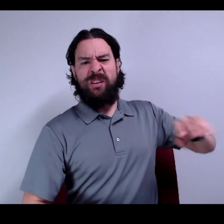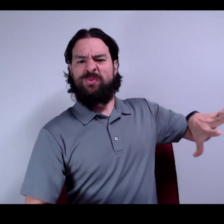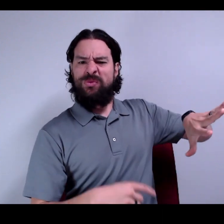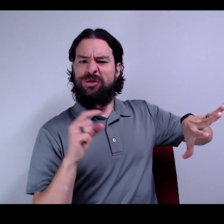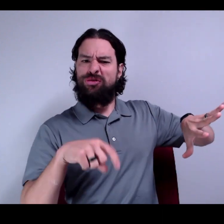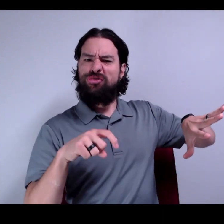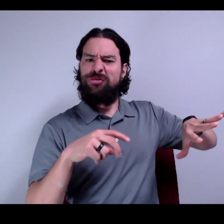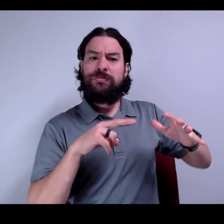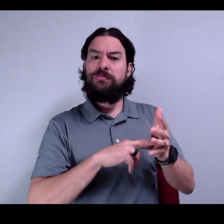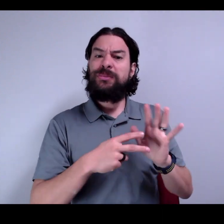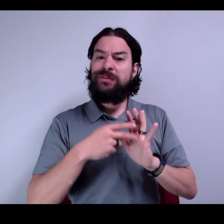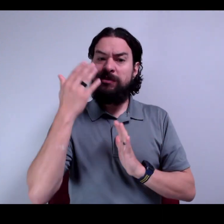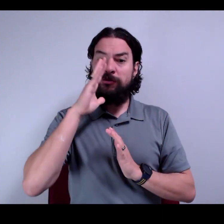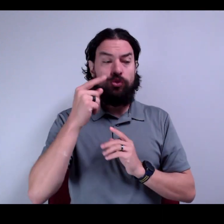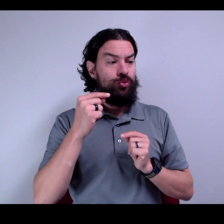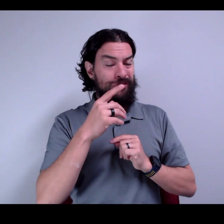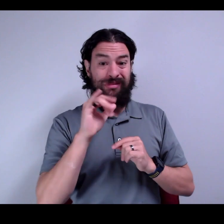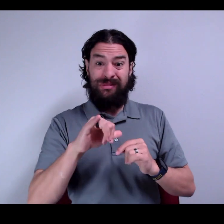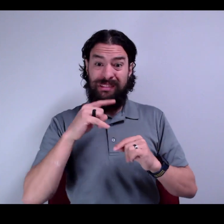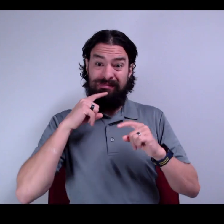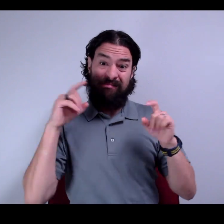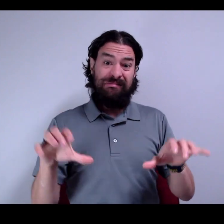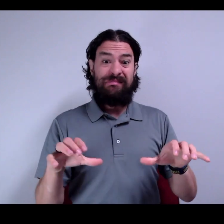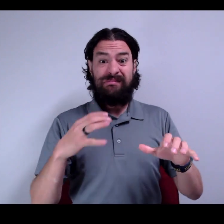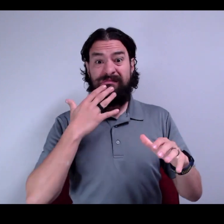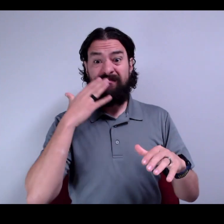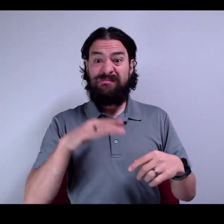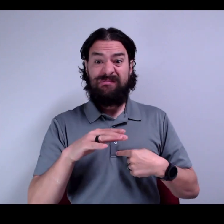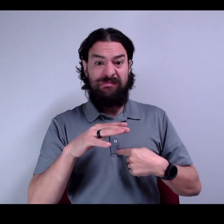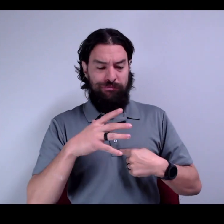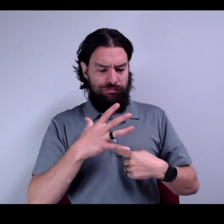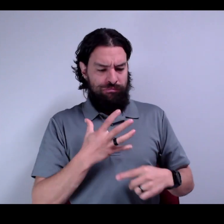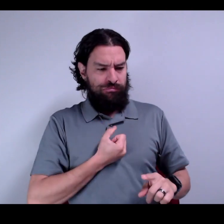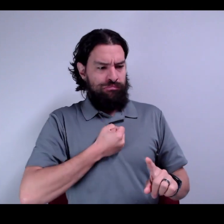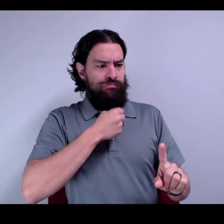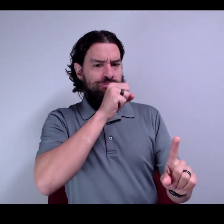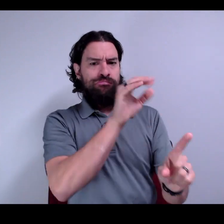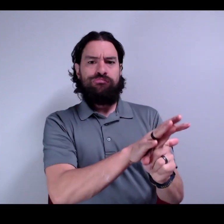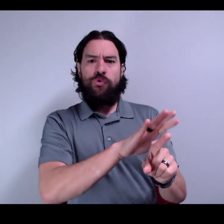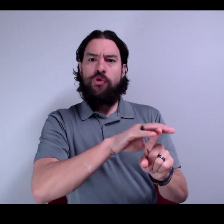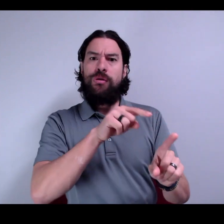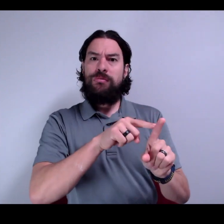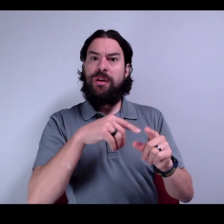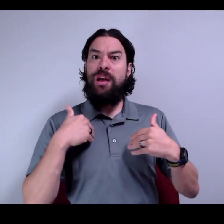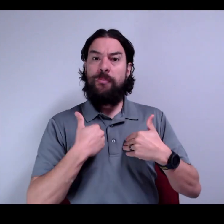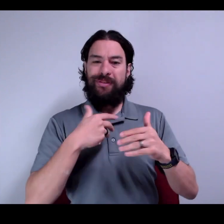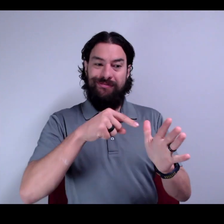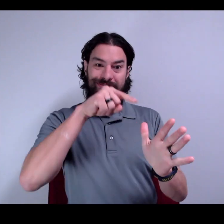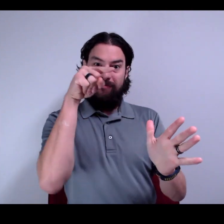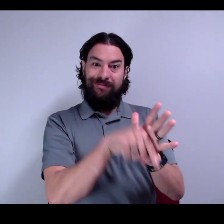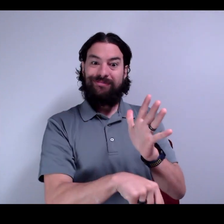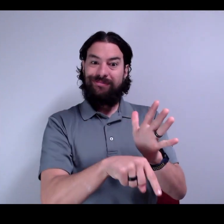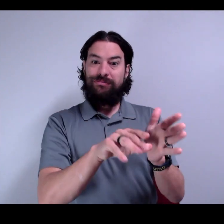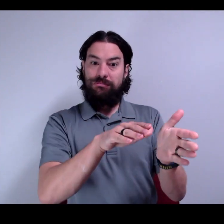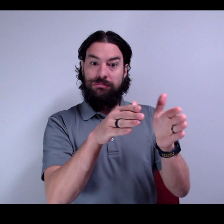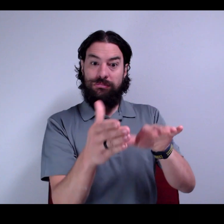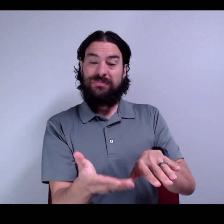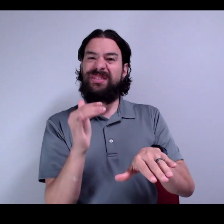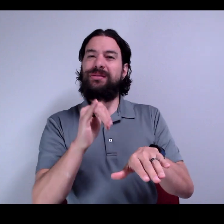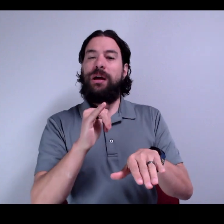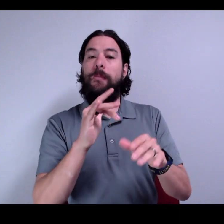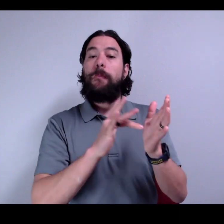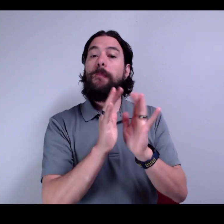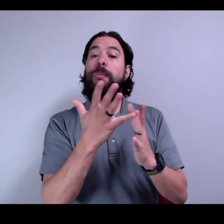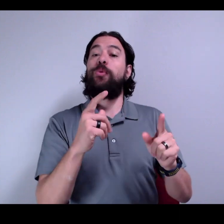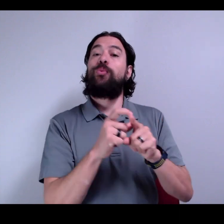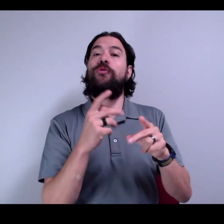But God is allowing this animal's life to be a substitute. It's symbolically dying in my place. And the biblical word for